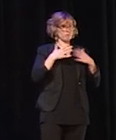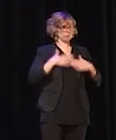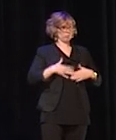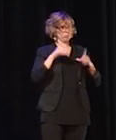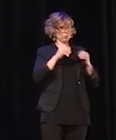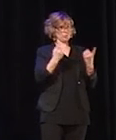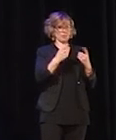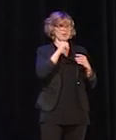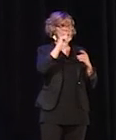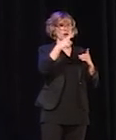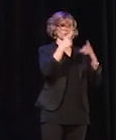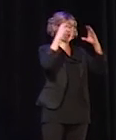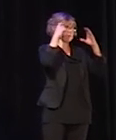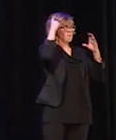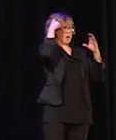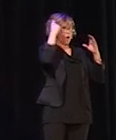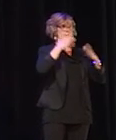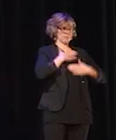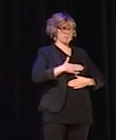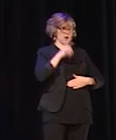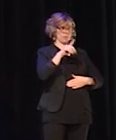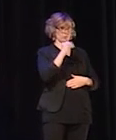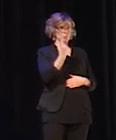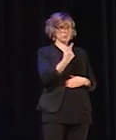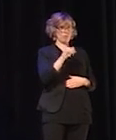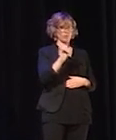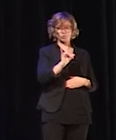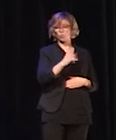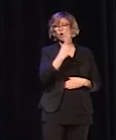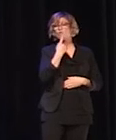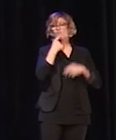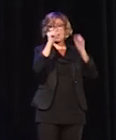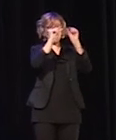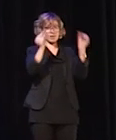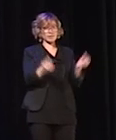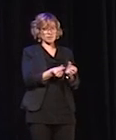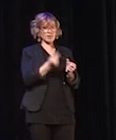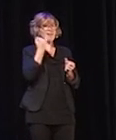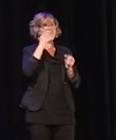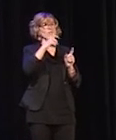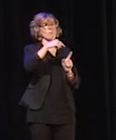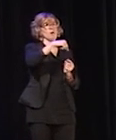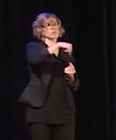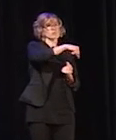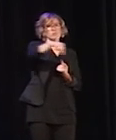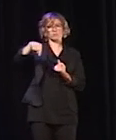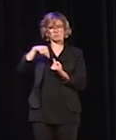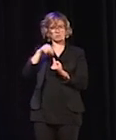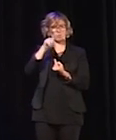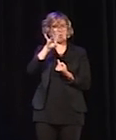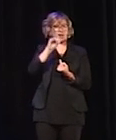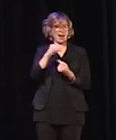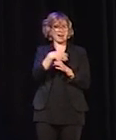of that. It's not just the mind. So the red circles indicate if they have to move in like a 180-ish way. I don't want to